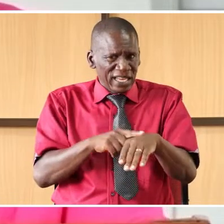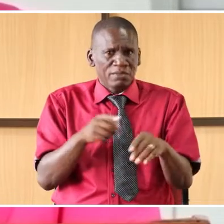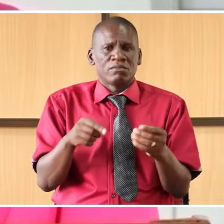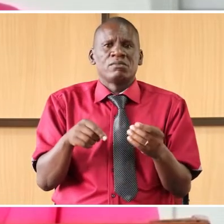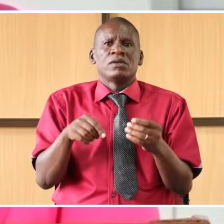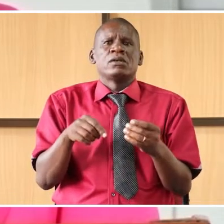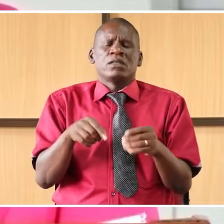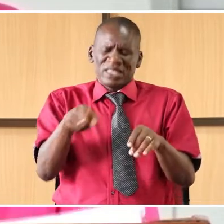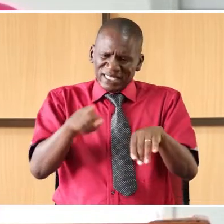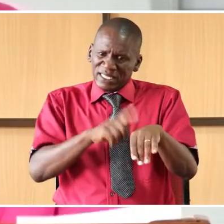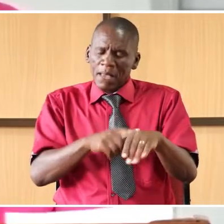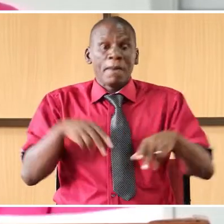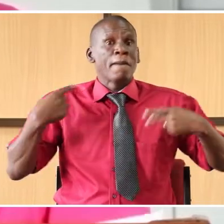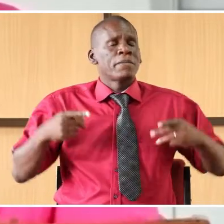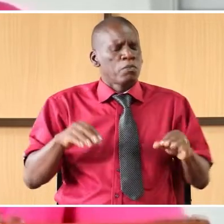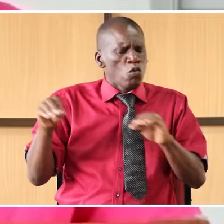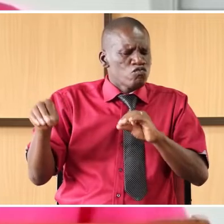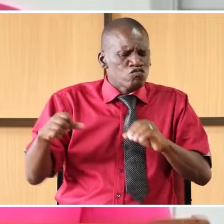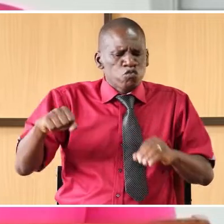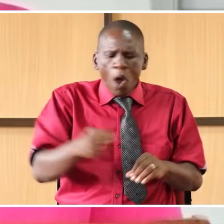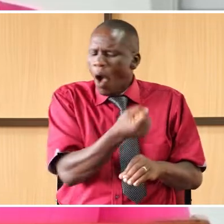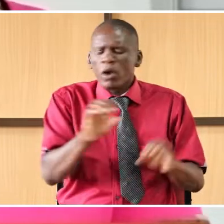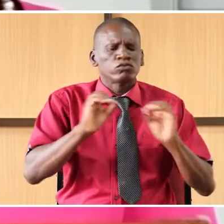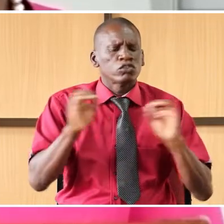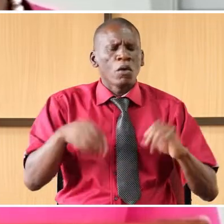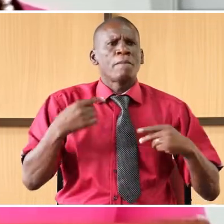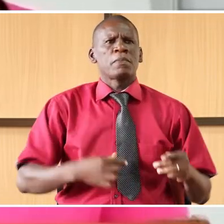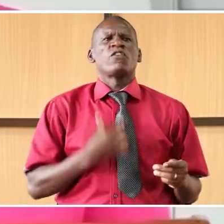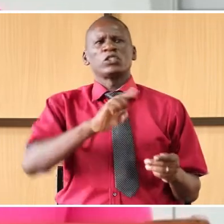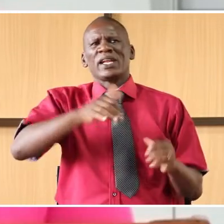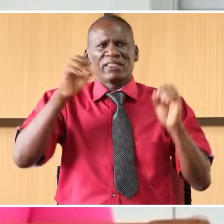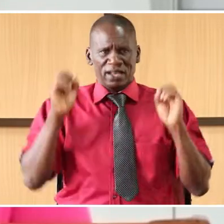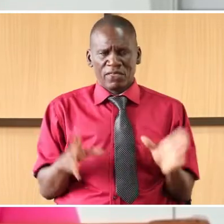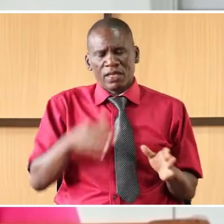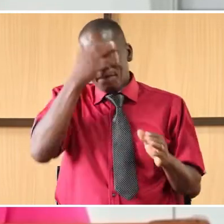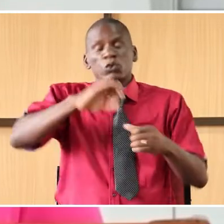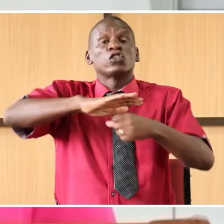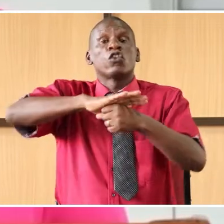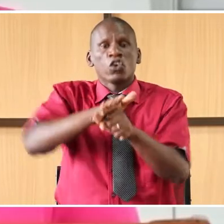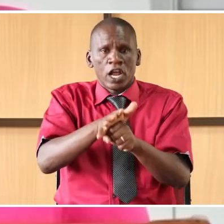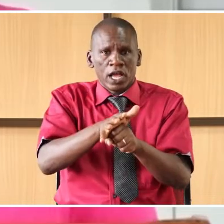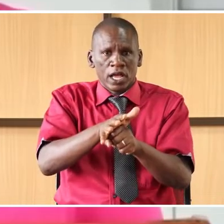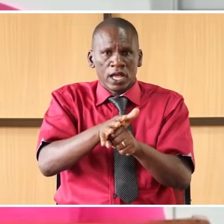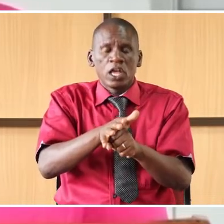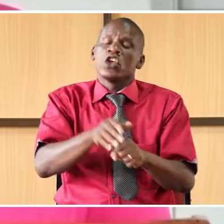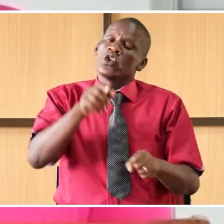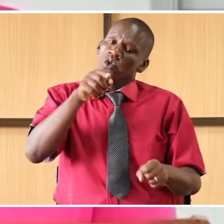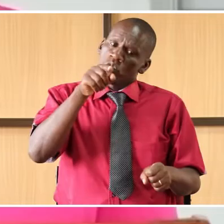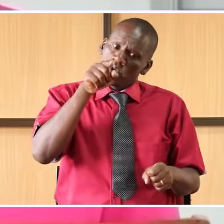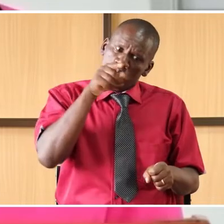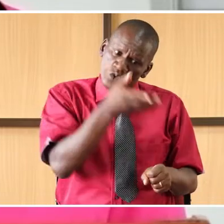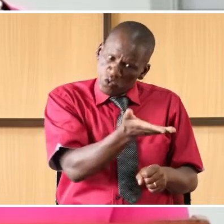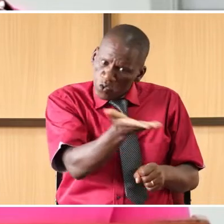has been just, you know, people don't move around, they don't even visit one another because of COVID-19, you